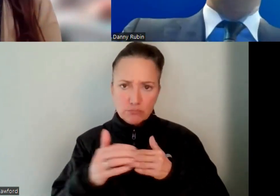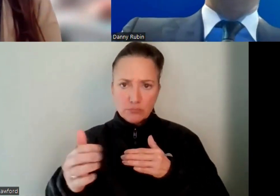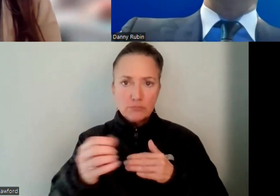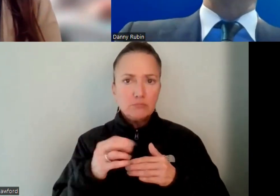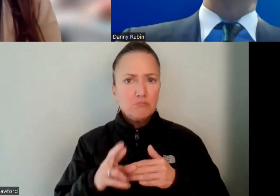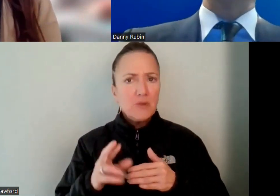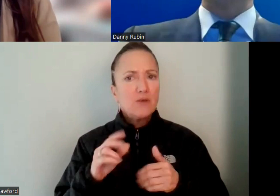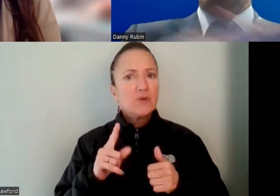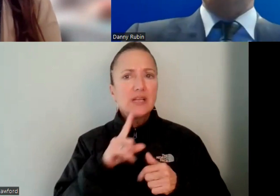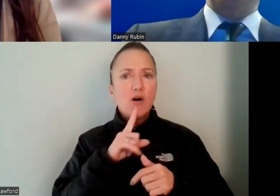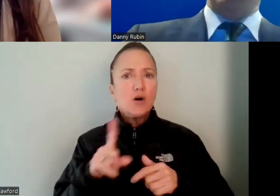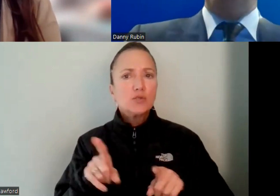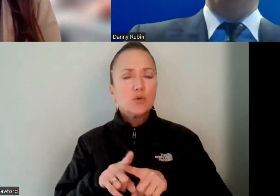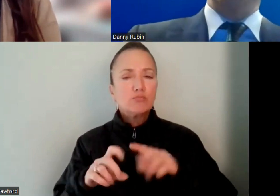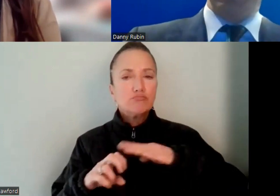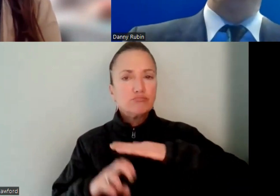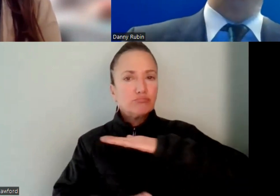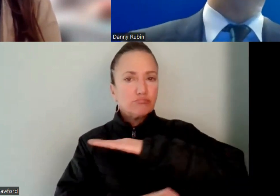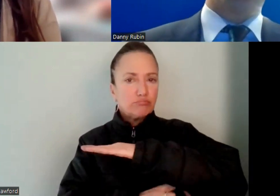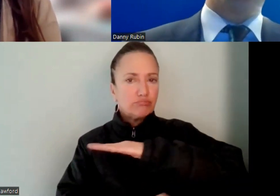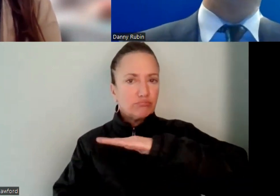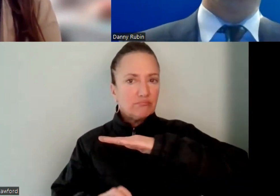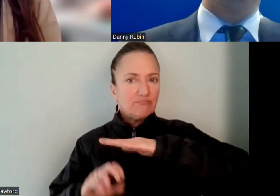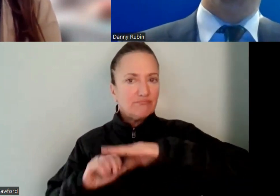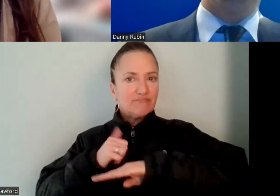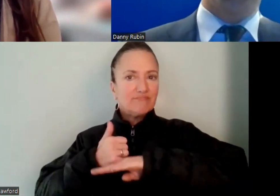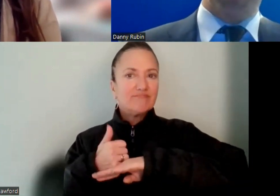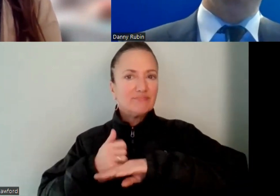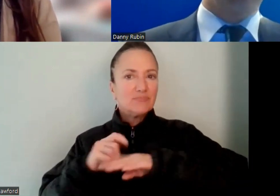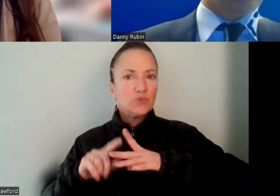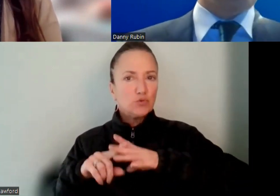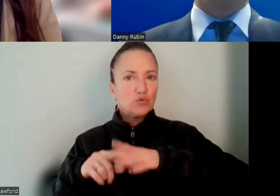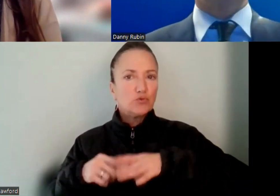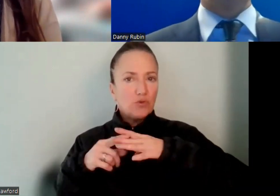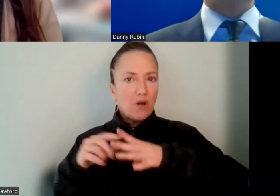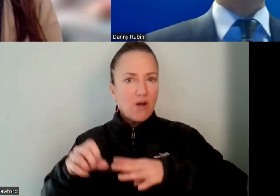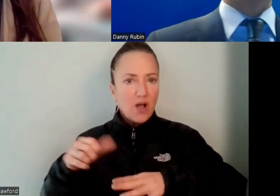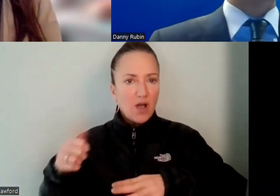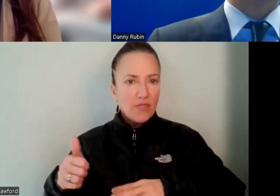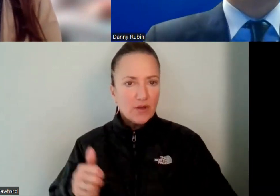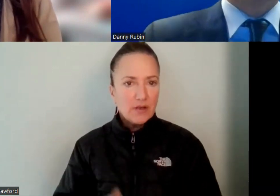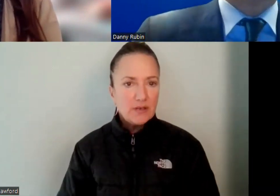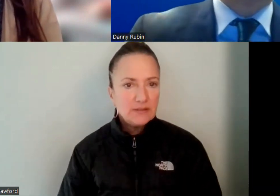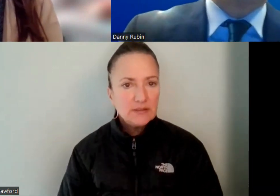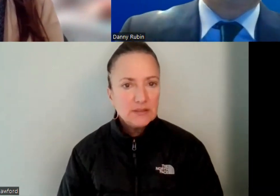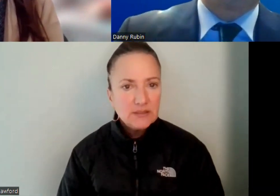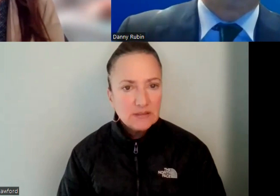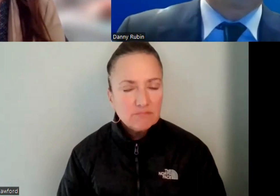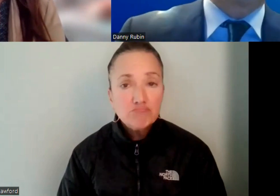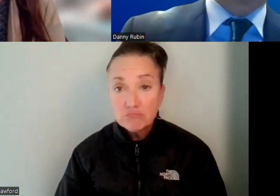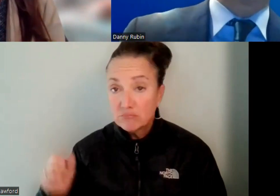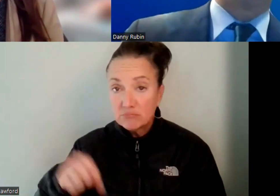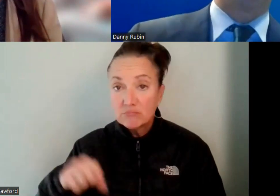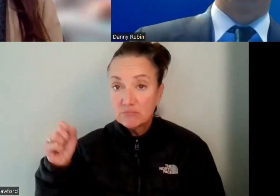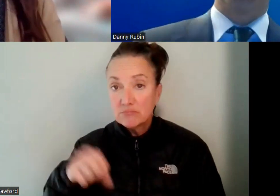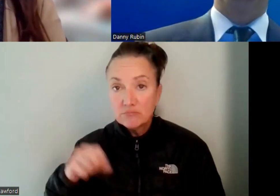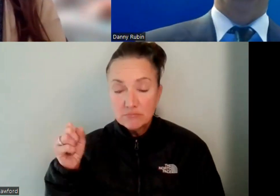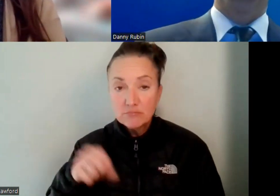other jobs? You saw it as like a foundation for you to go do other things. Do you believe Yeah, that? definitely.